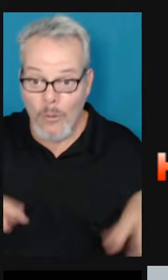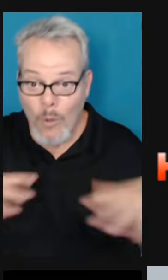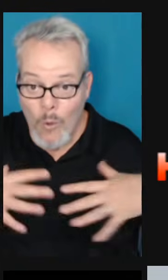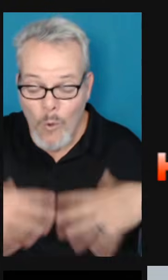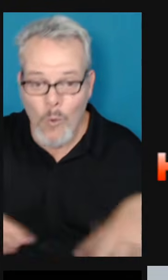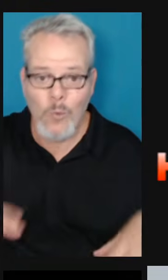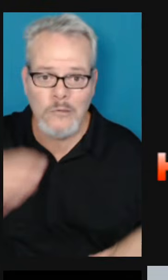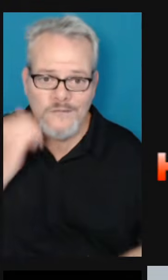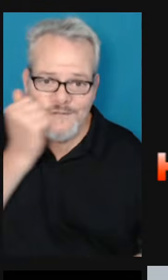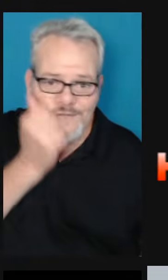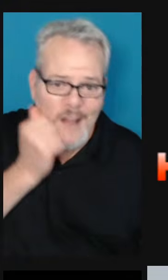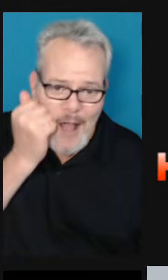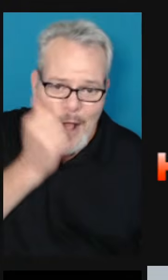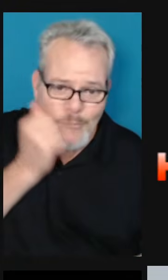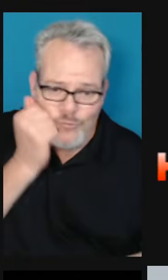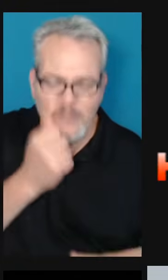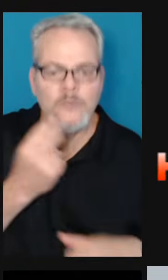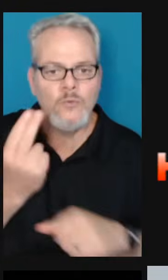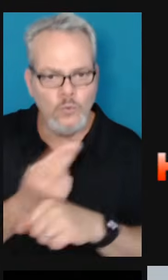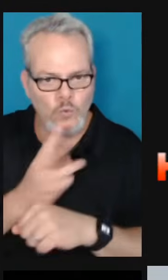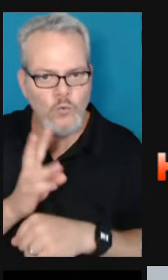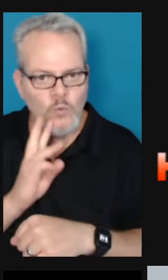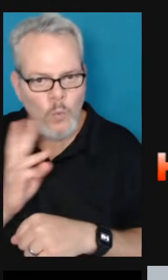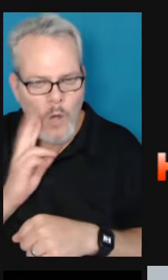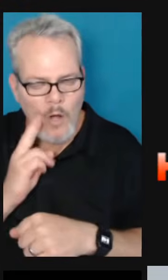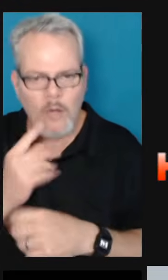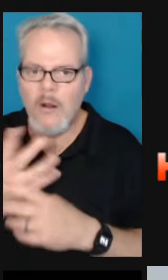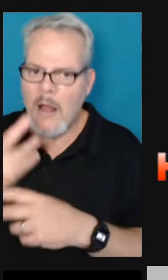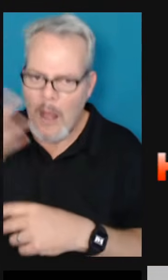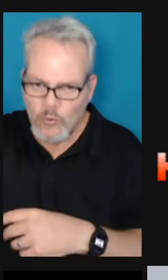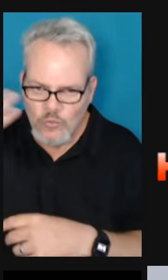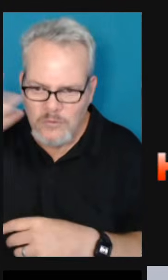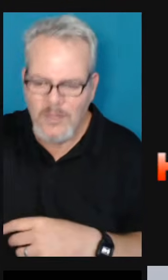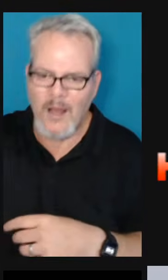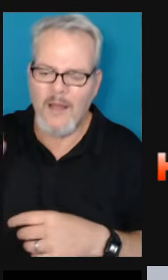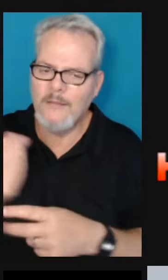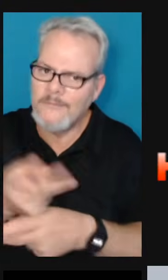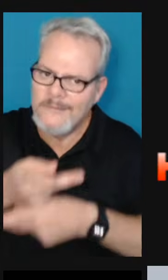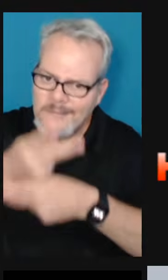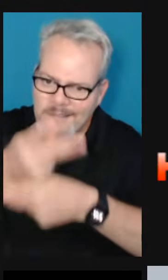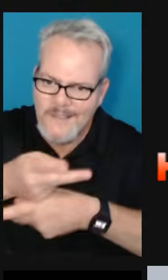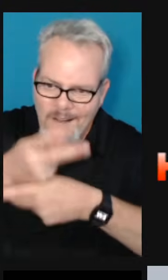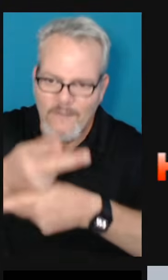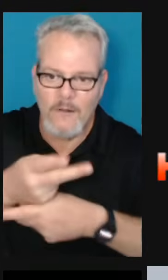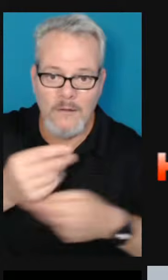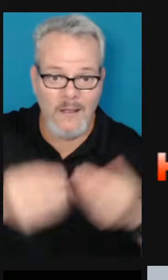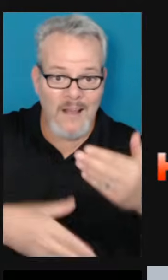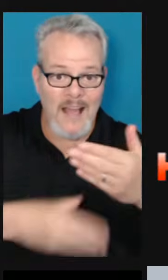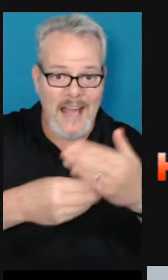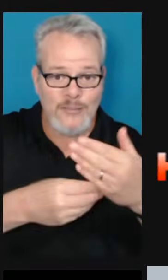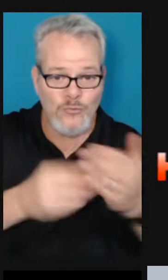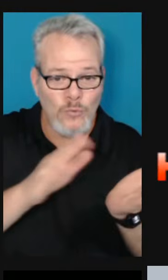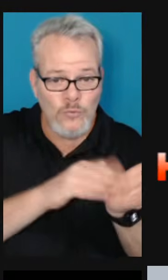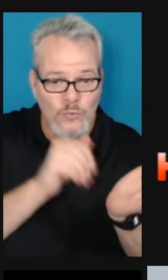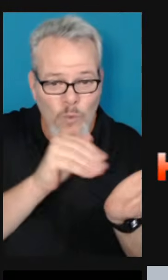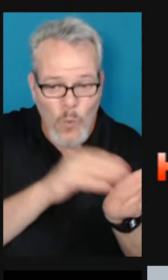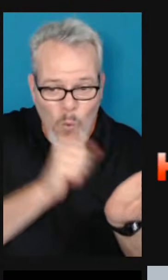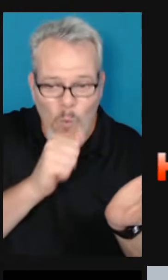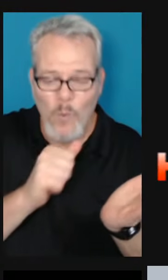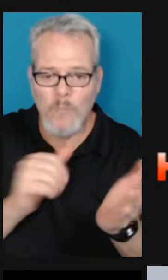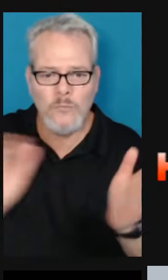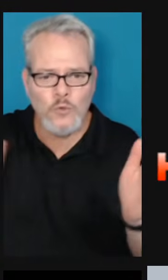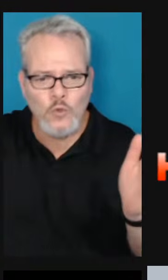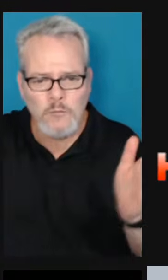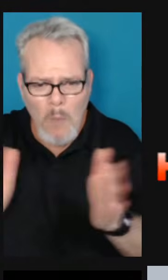fabrics, anything, rinse under water, wash carefully, anything that's outside. Extra detergent on soiled clothing, small loads with